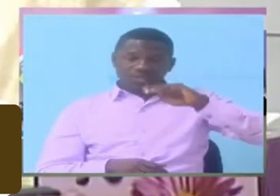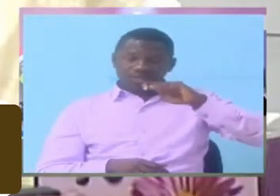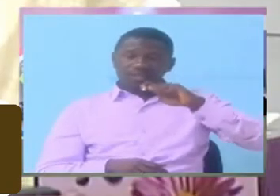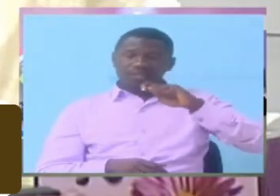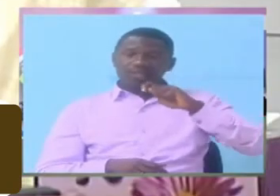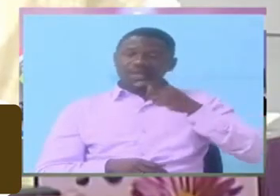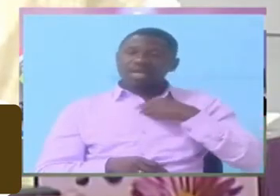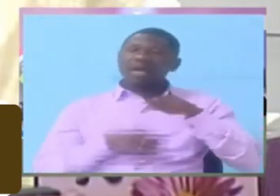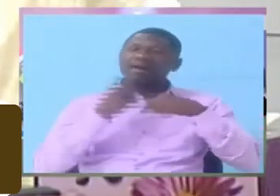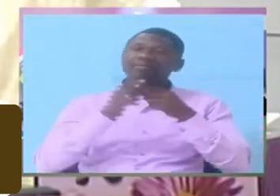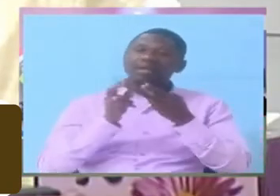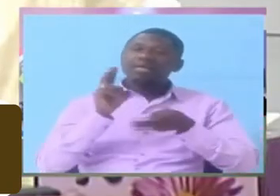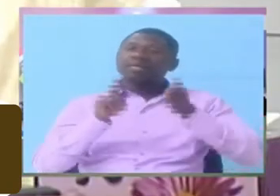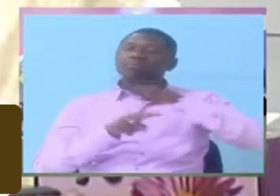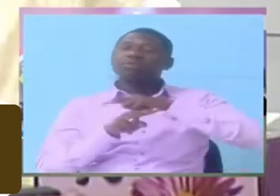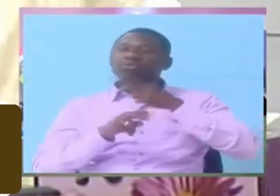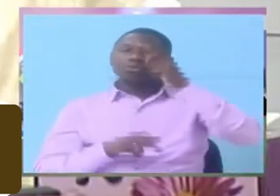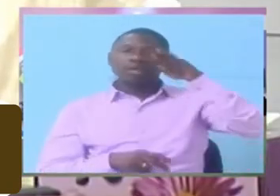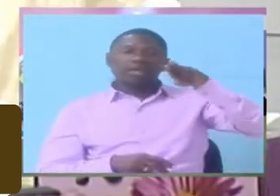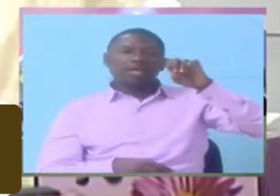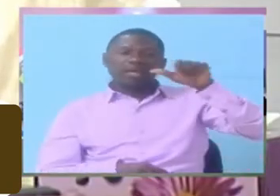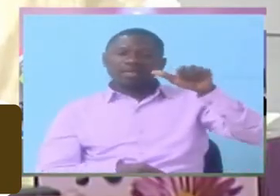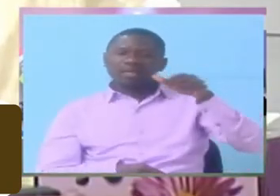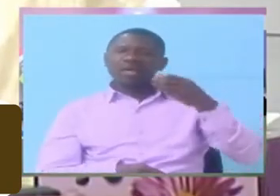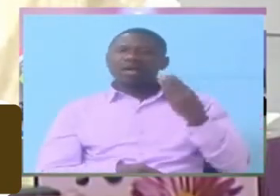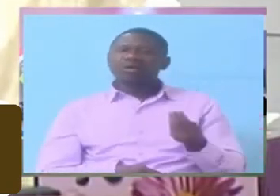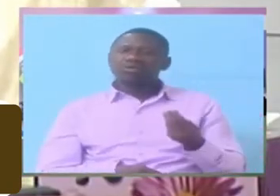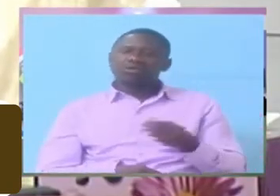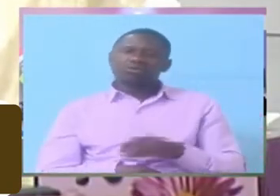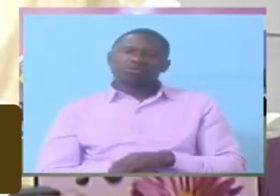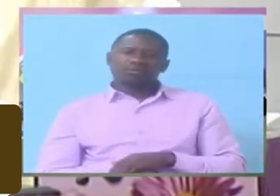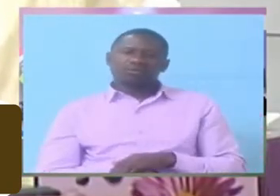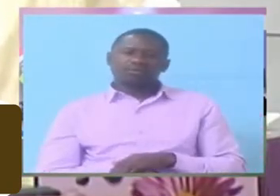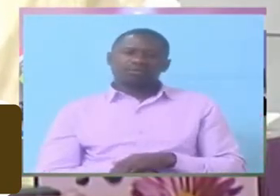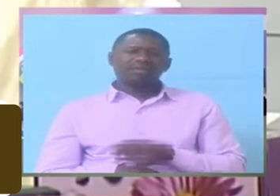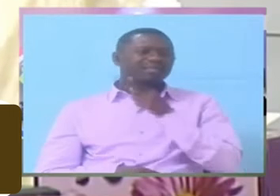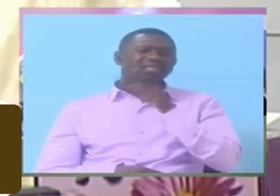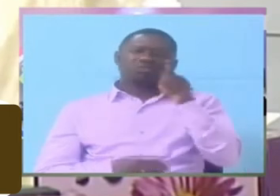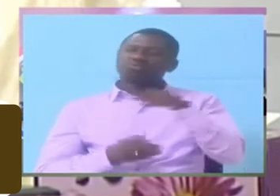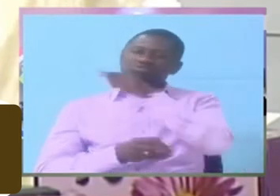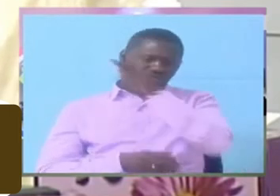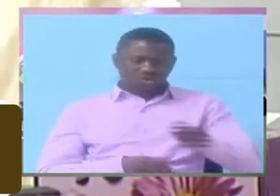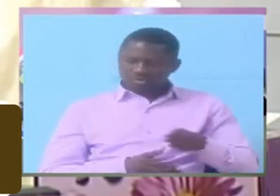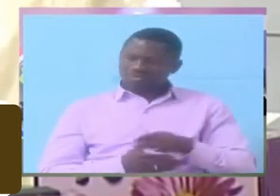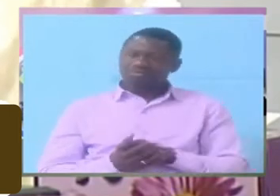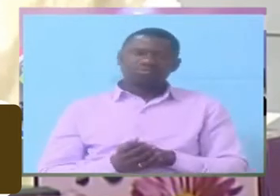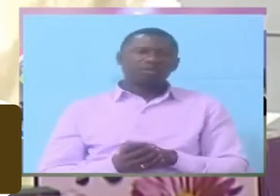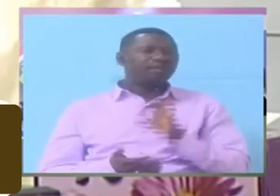laba amanyan kela is strong aman kisilot. In fact, that to me NIA should not handle any